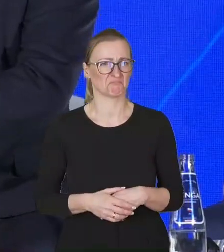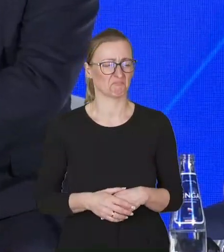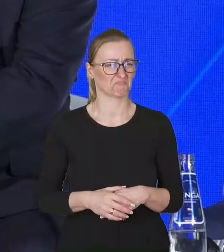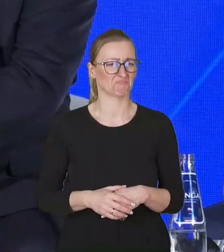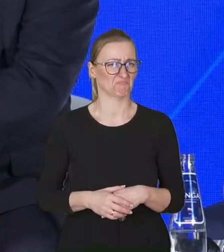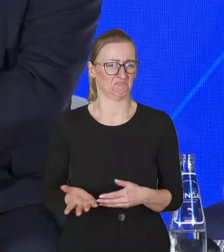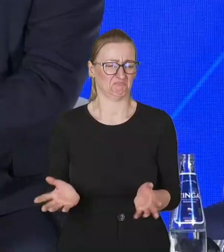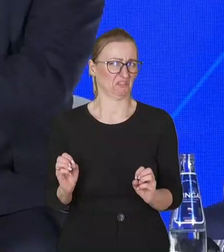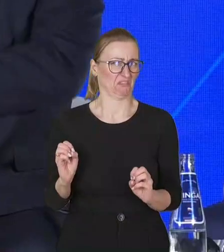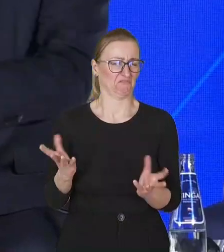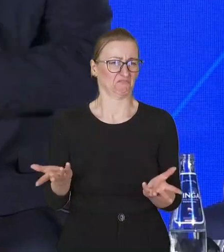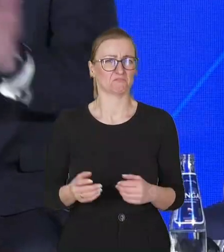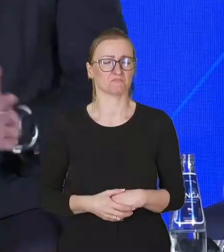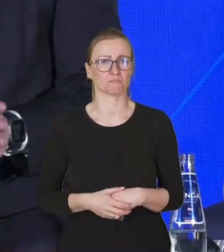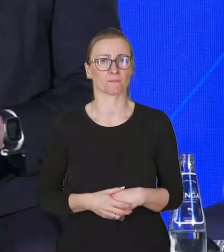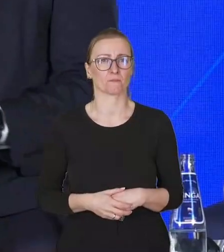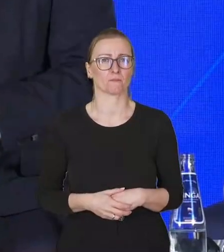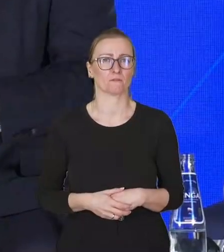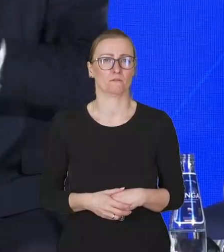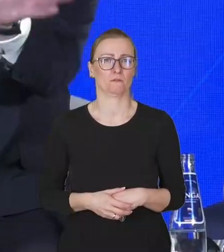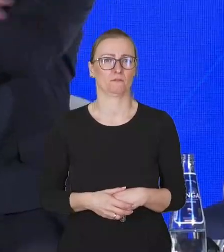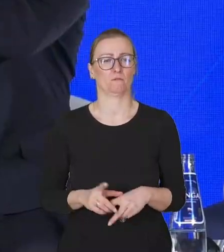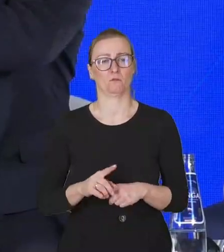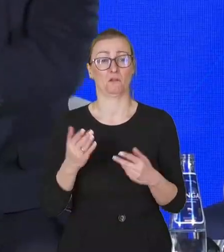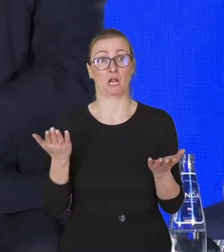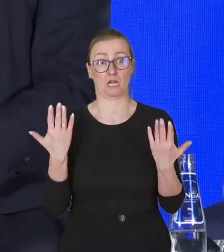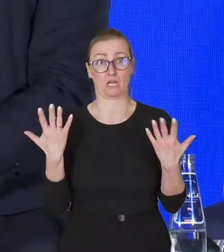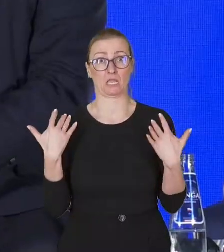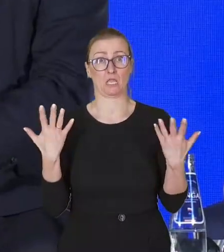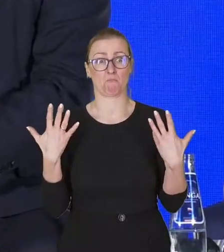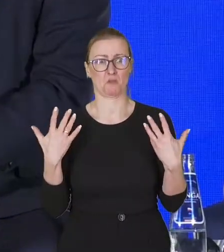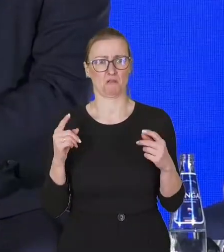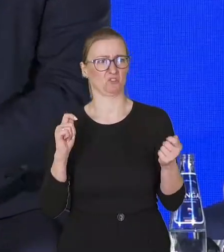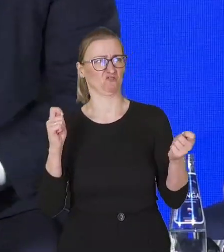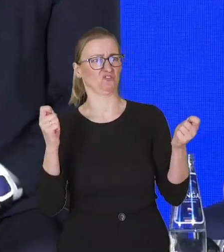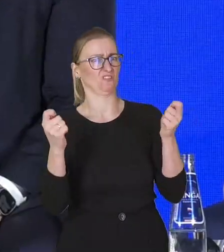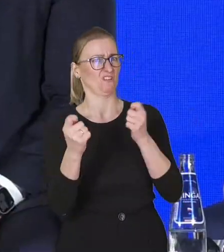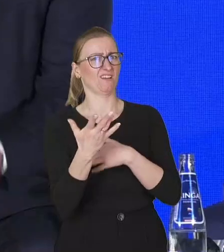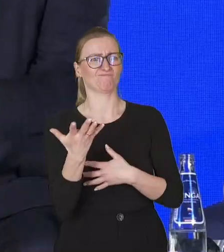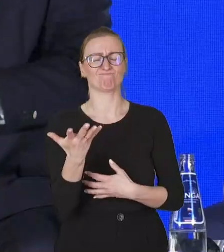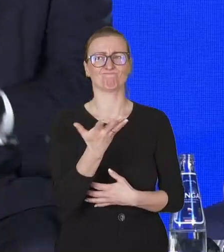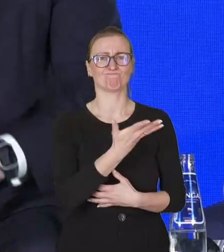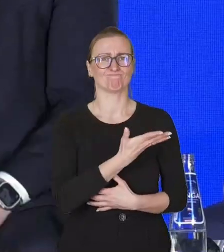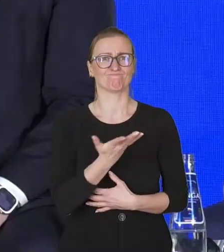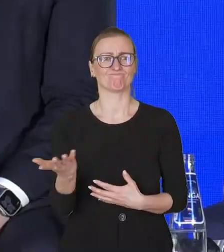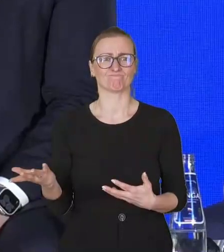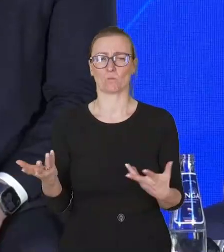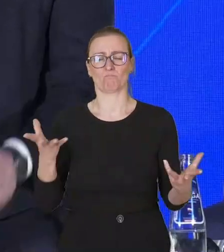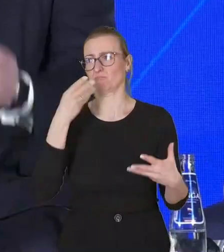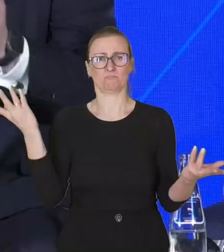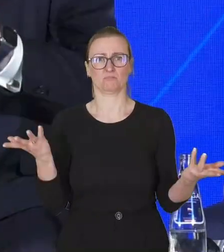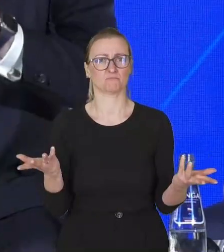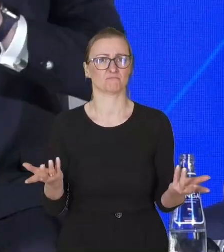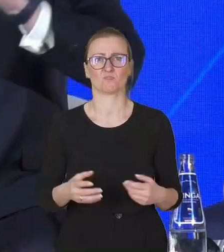climate change happening, and we cannot just forget it and say that we are throwing away all of the Green Deal, and we are forgetting about